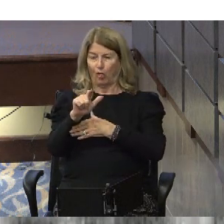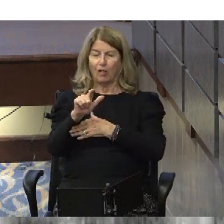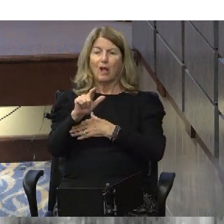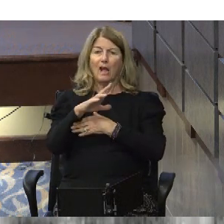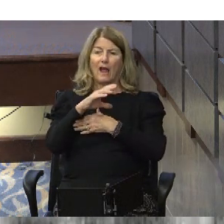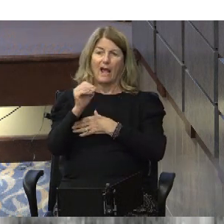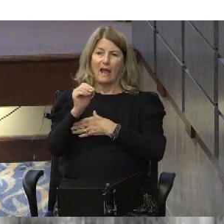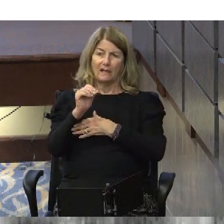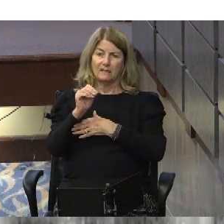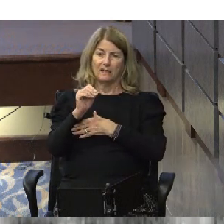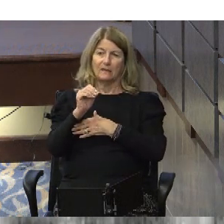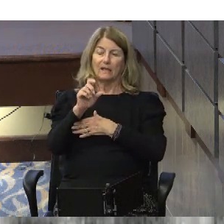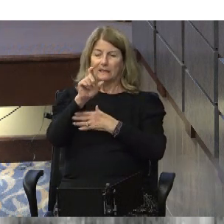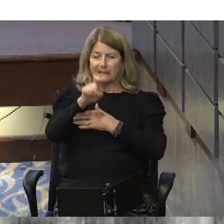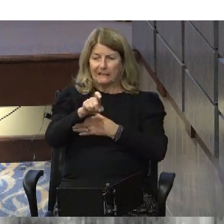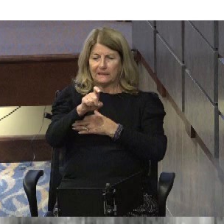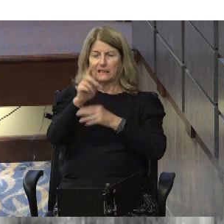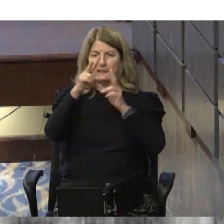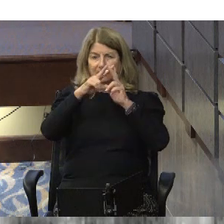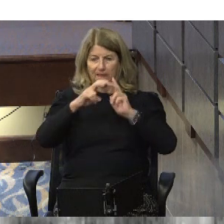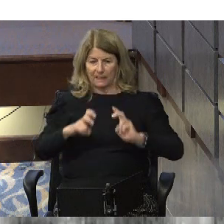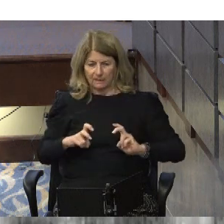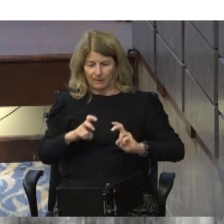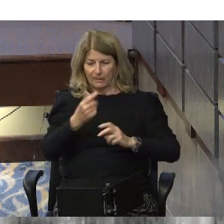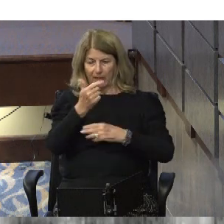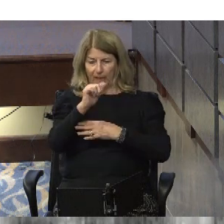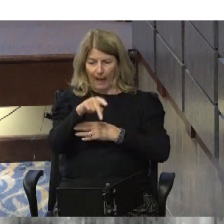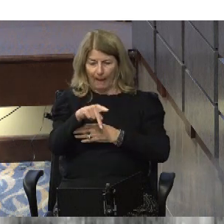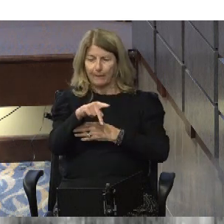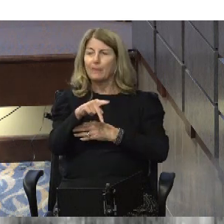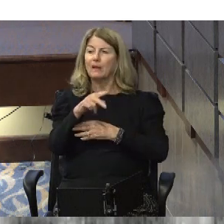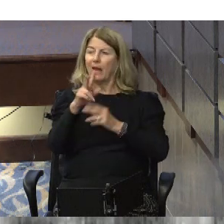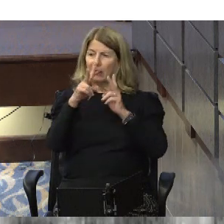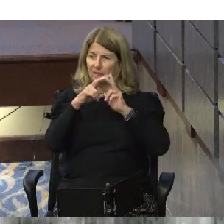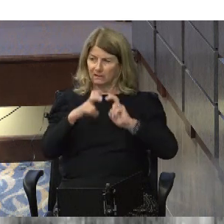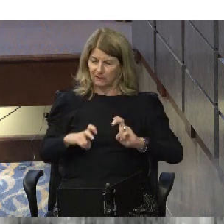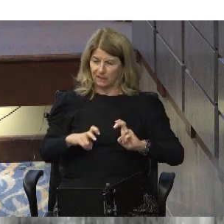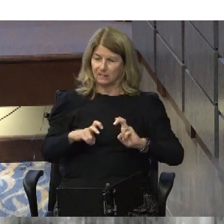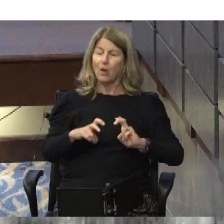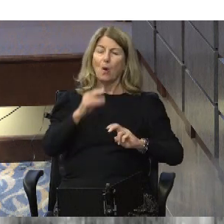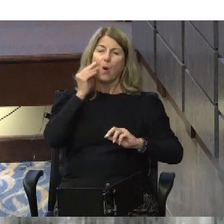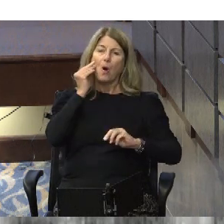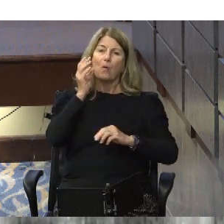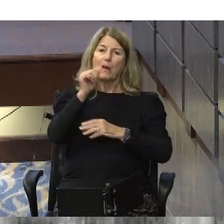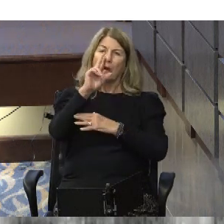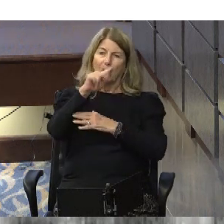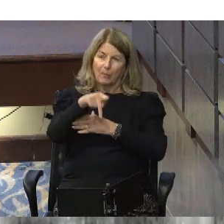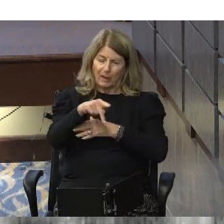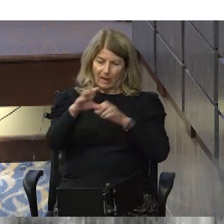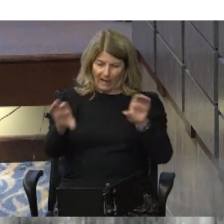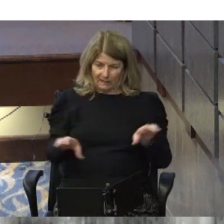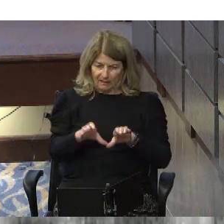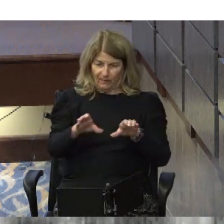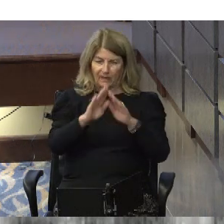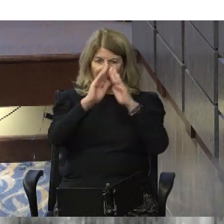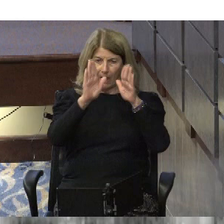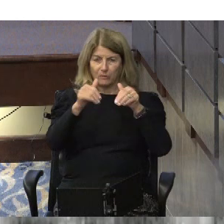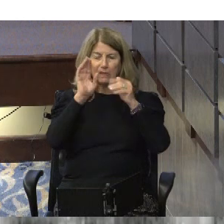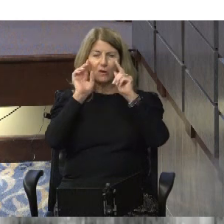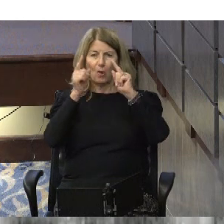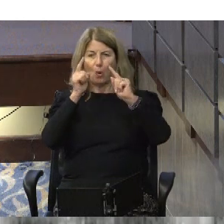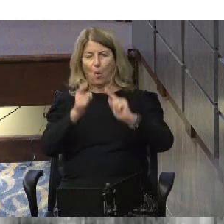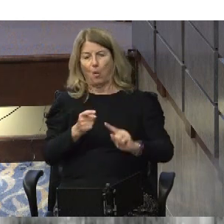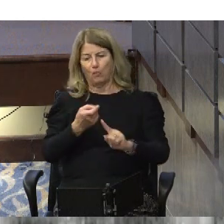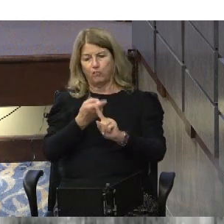Completed a needs assessment and gap analysis, described home ARP activities and production housing goals from the